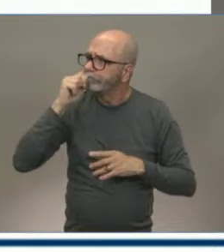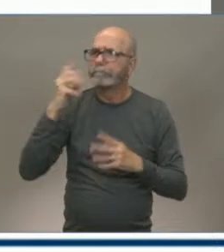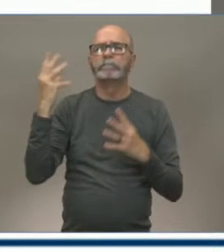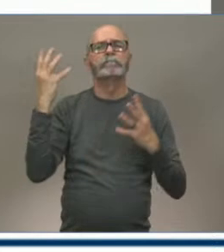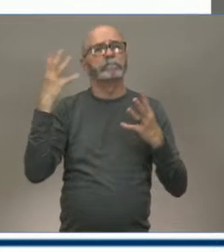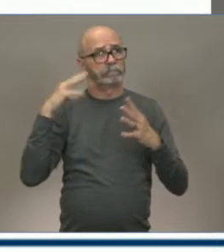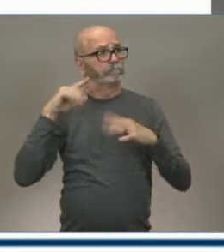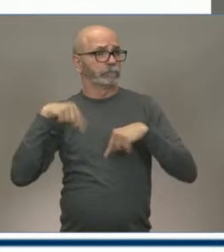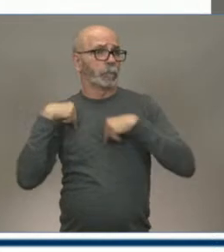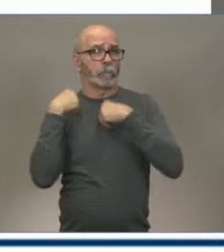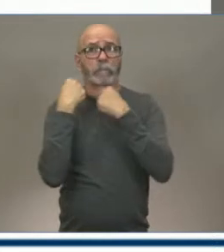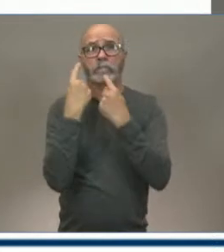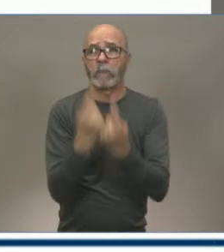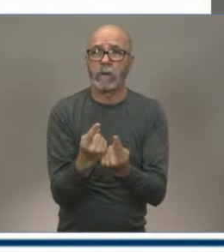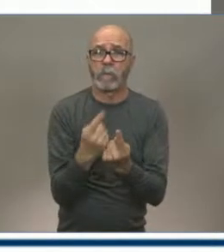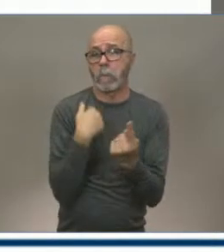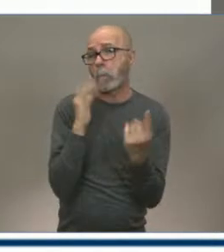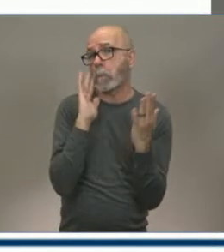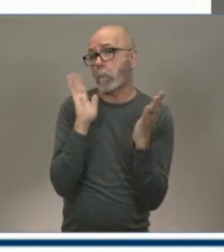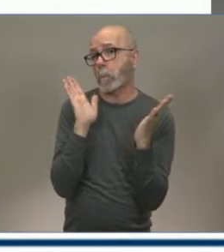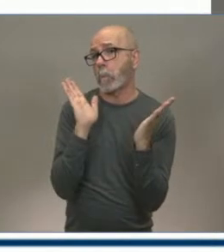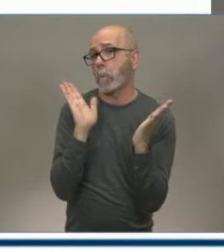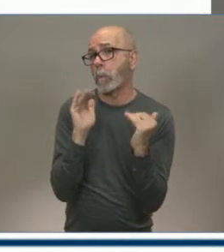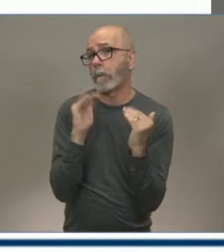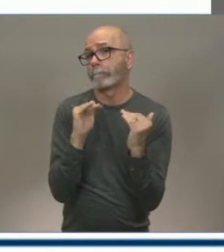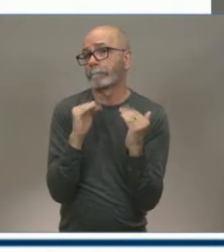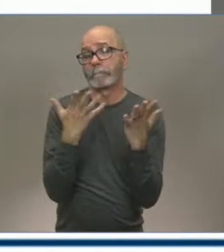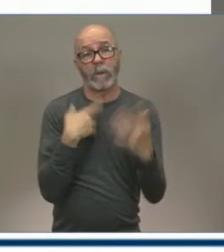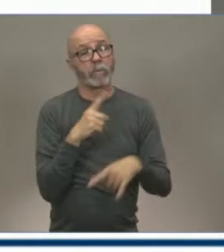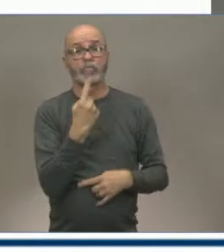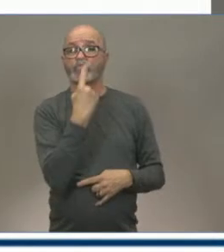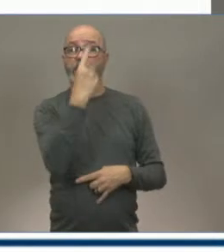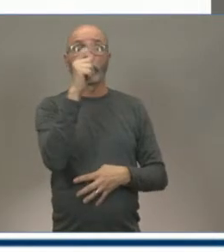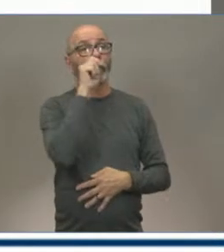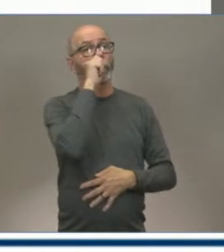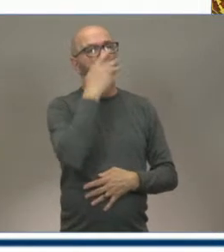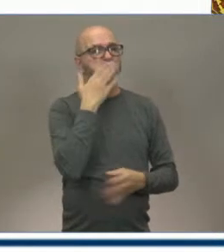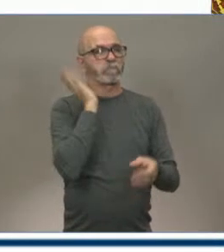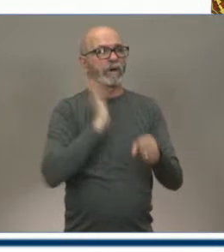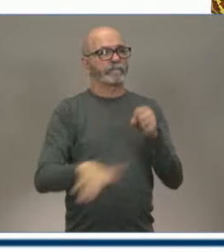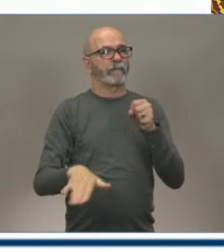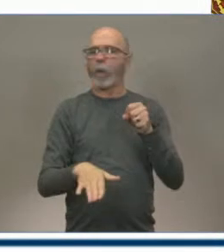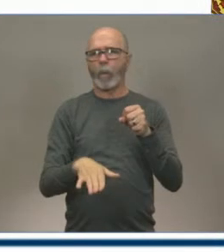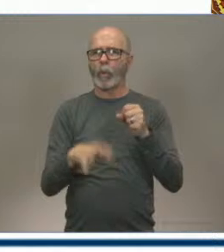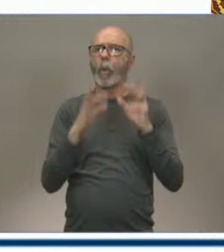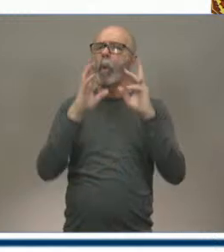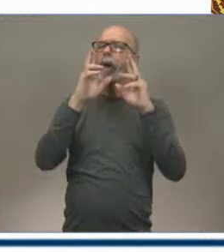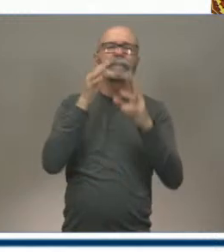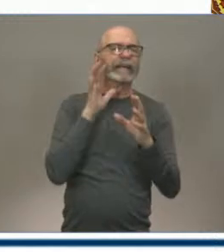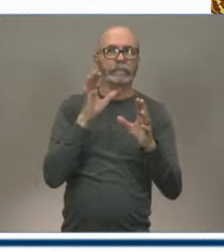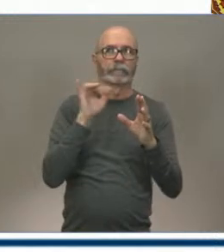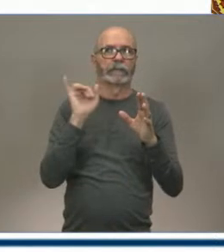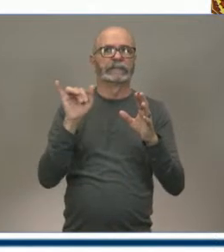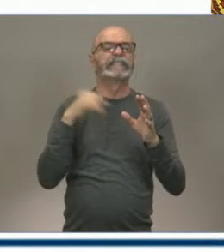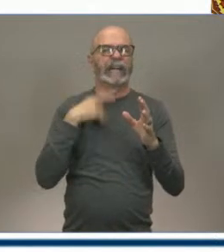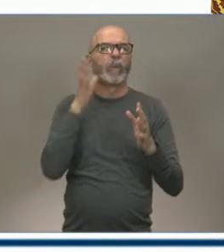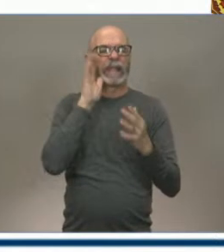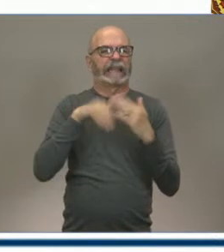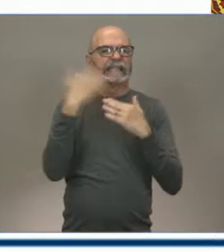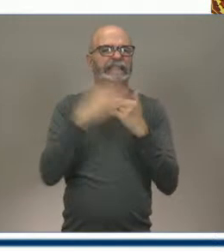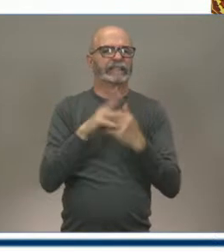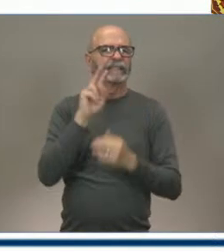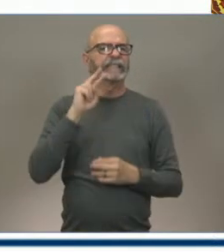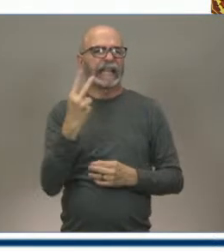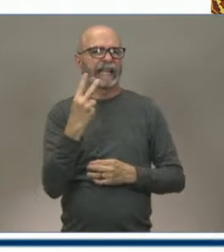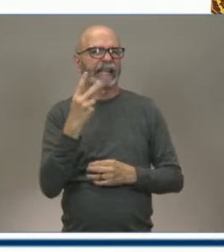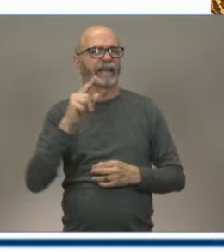one-time testing, that there's an even higher compliance with that. Next, we'll go to Zane Woodford from the Halifax Examiner. Go ahead, Zane.